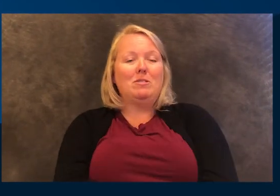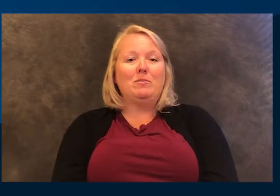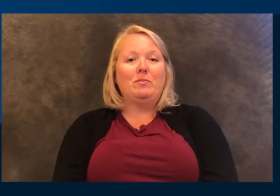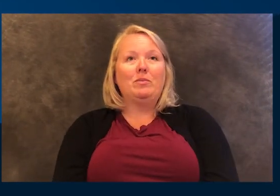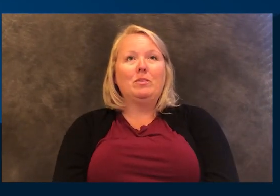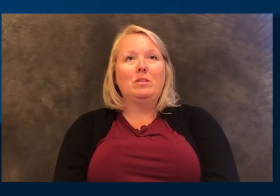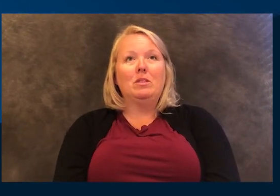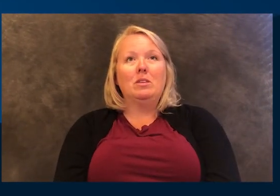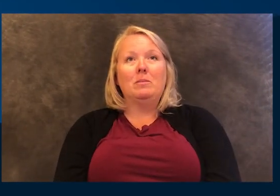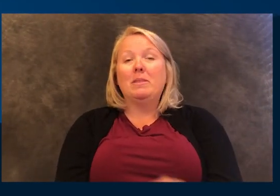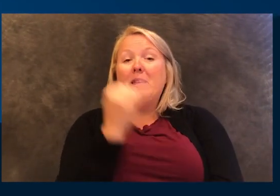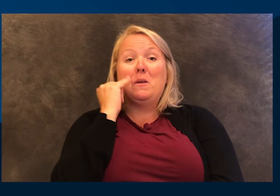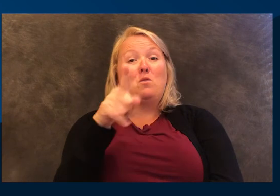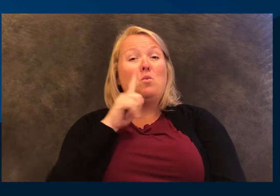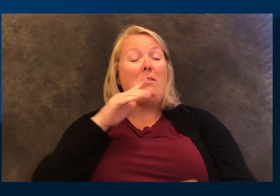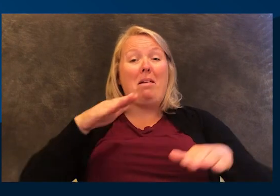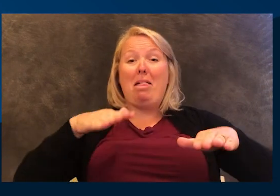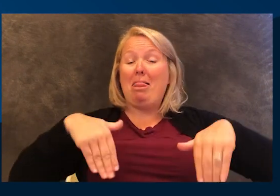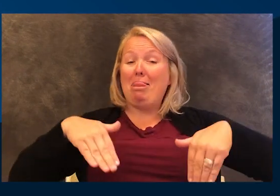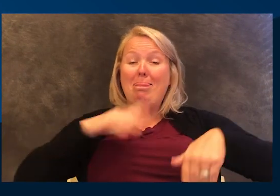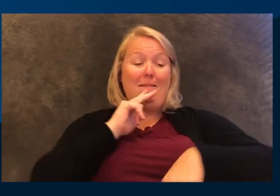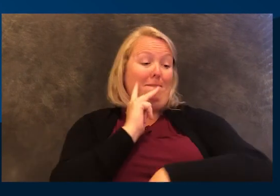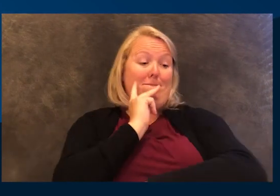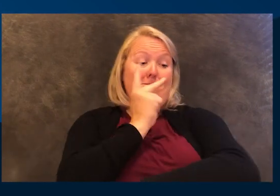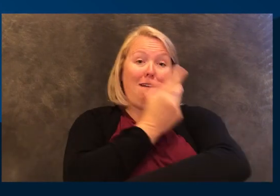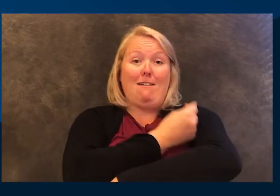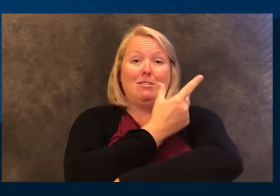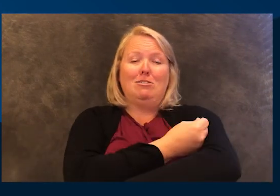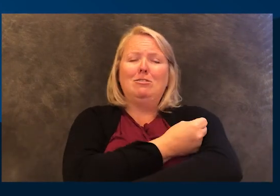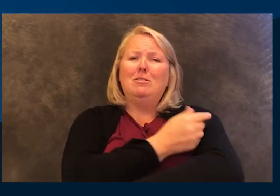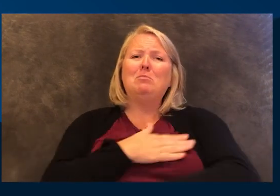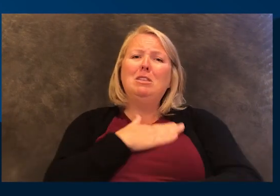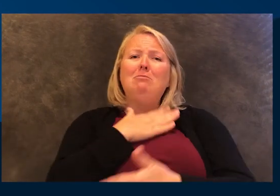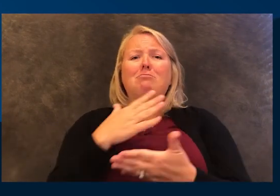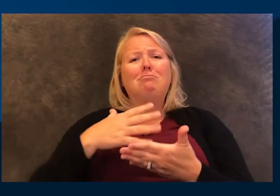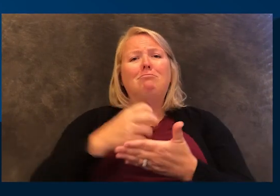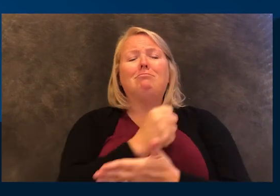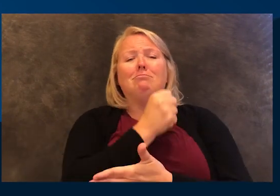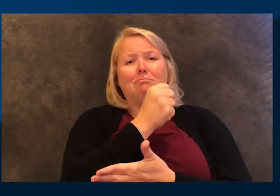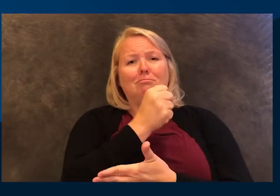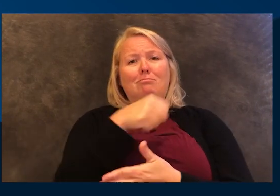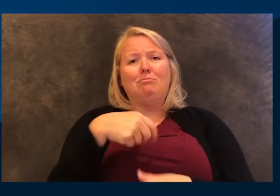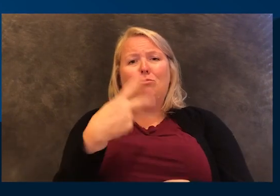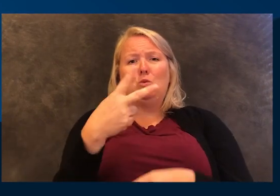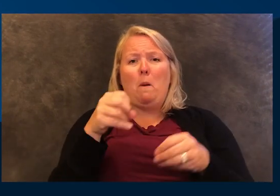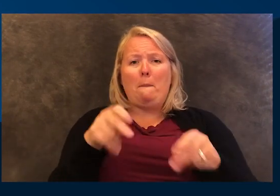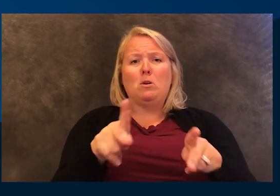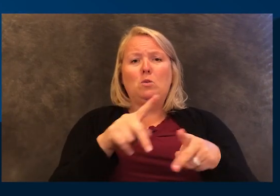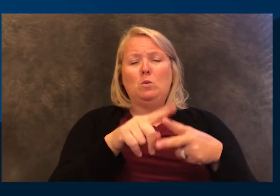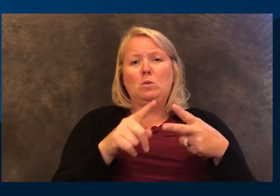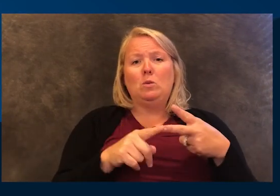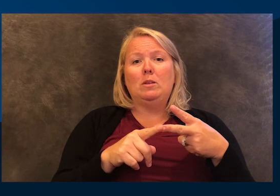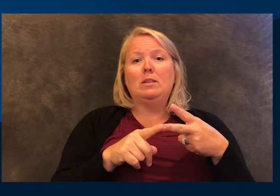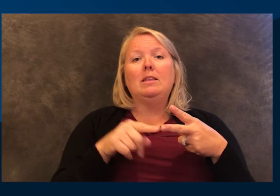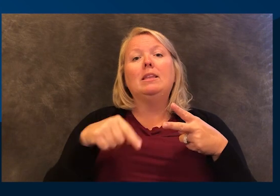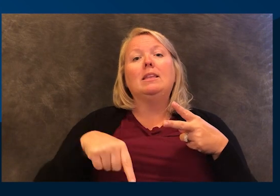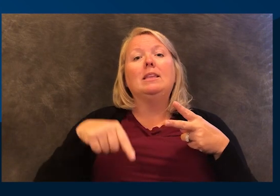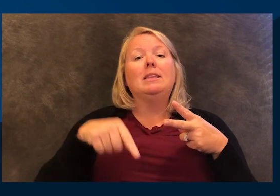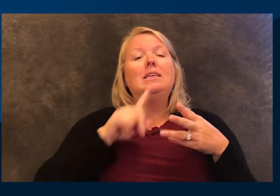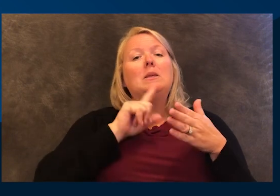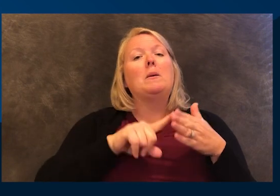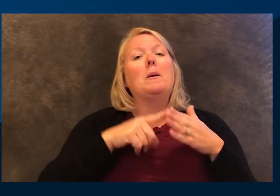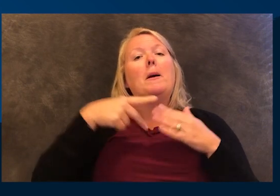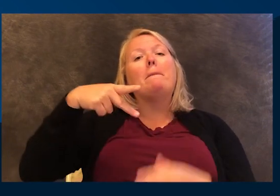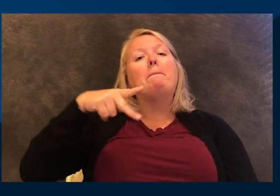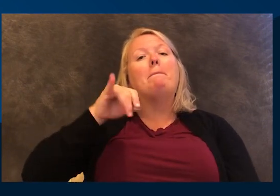you haven't been vaccinated, please take advantage of these two opportunities. Again, these are pilot programs